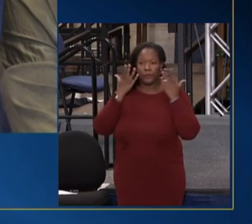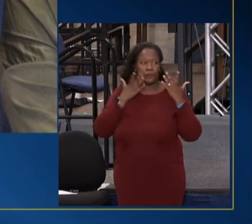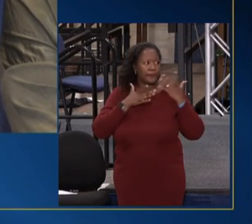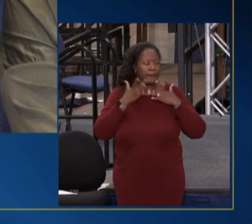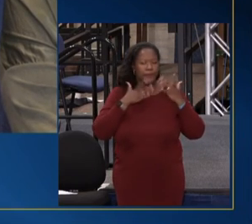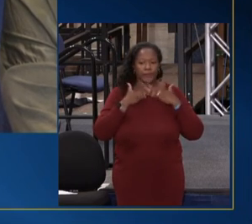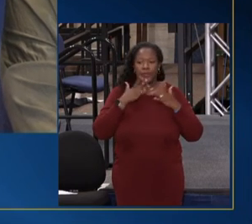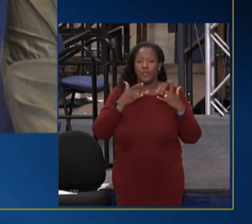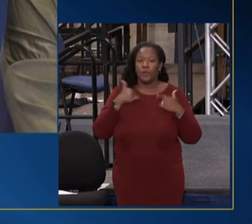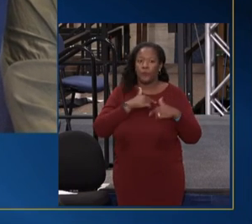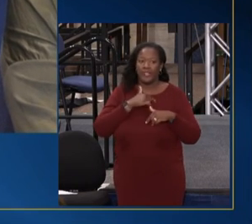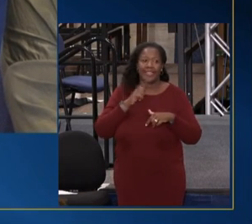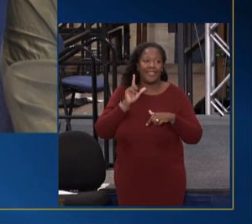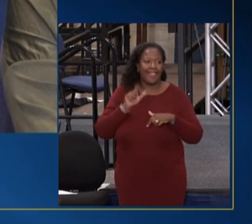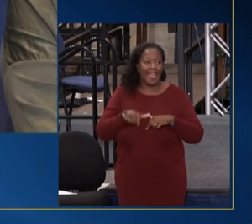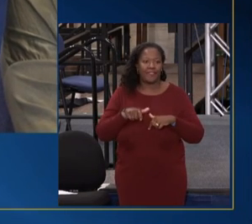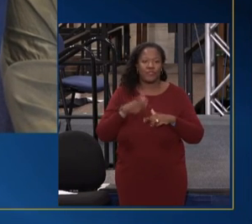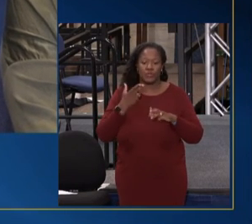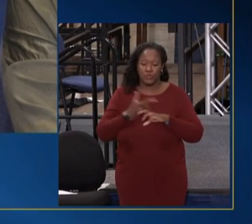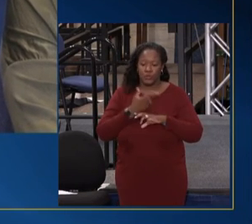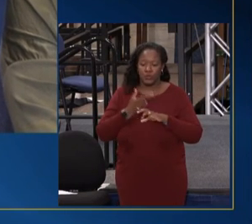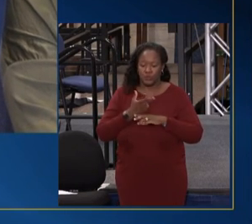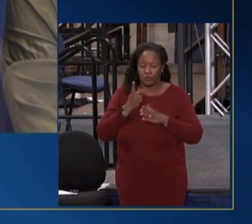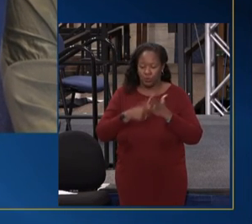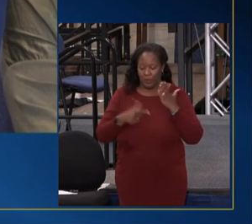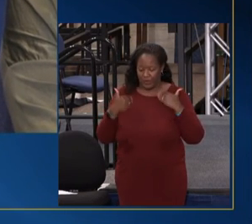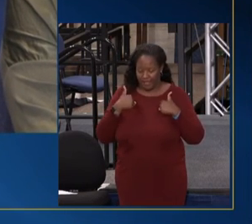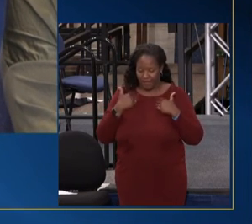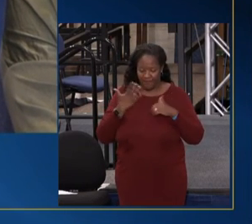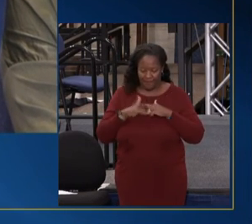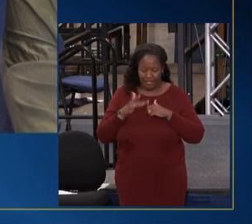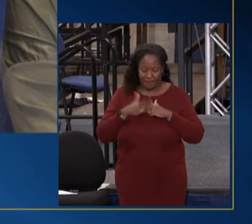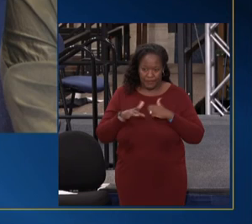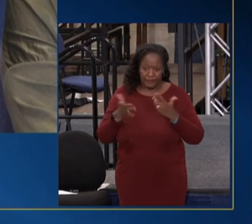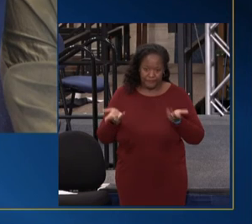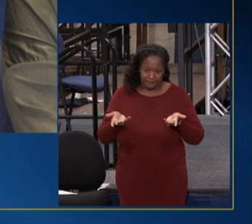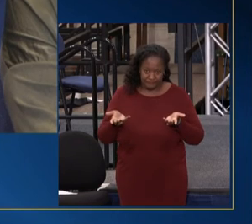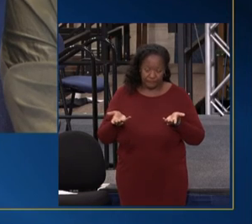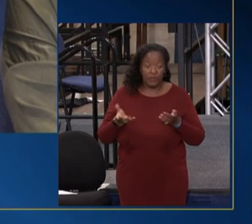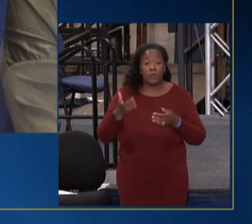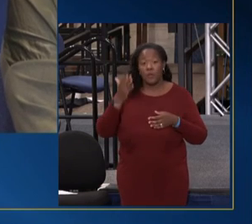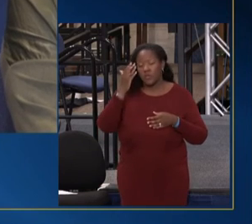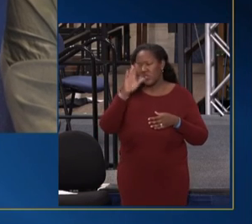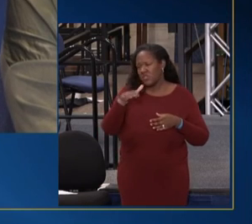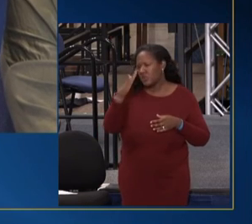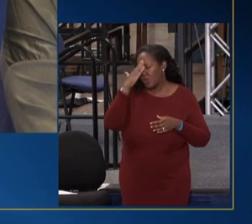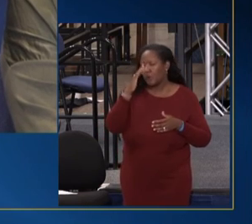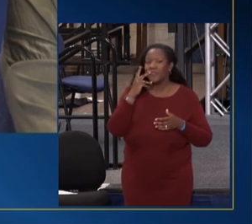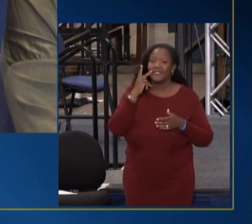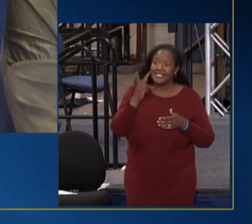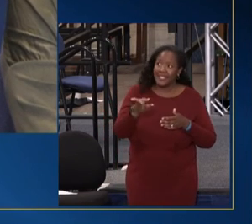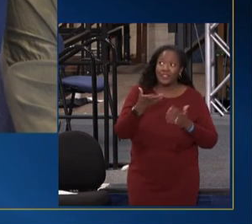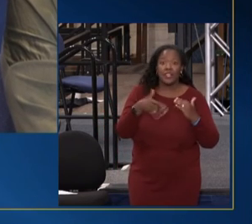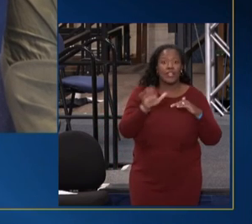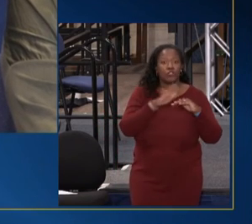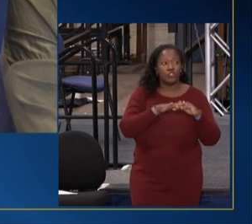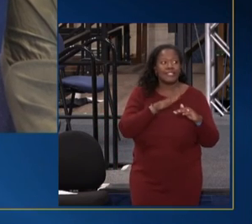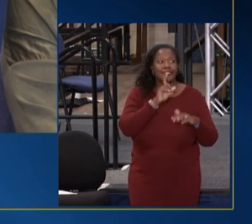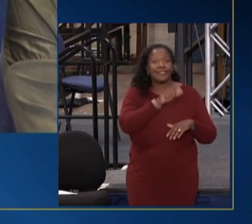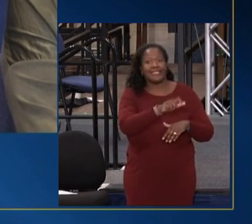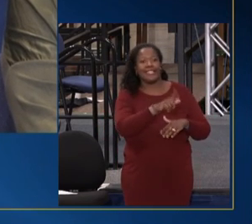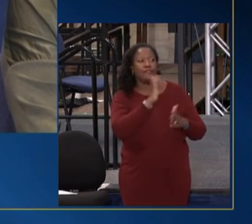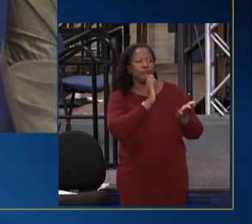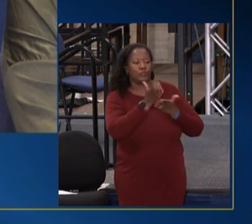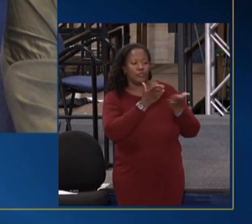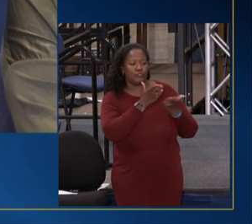to really just use the resources that we have available to us. We've certainly seen an increase in our services and what's